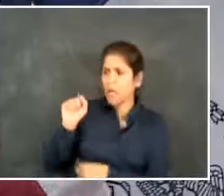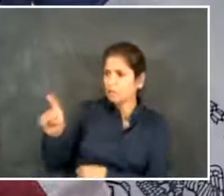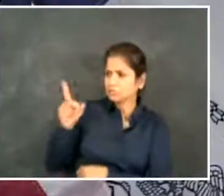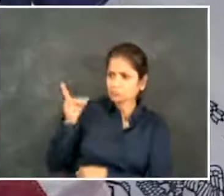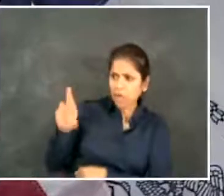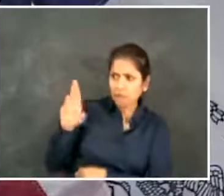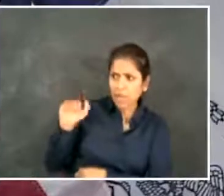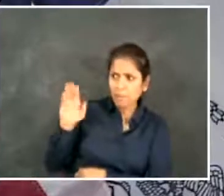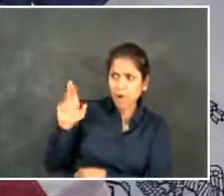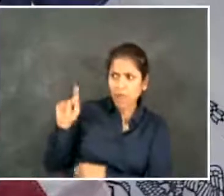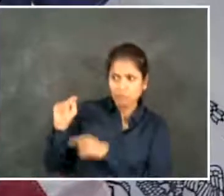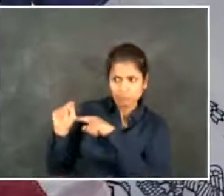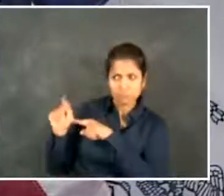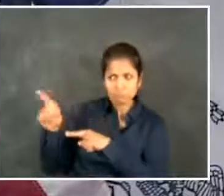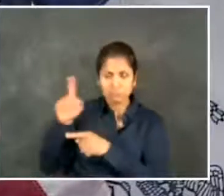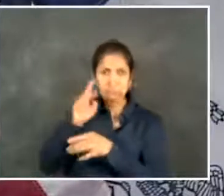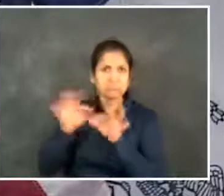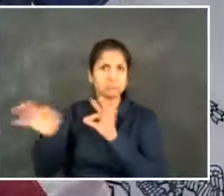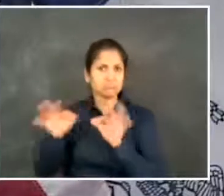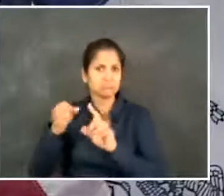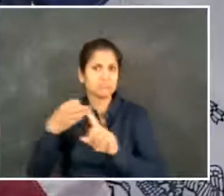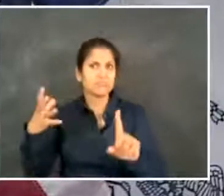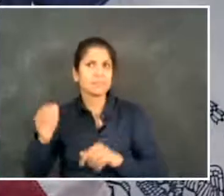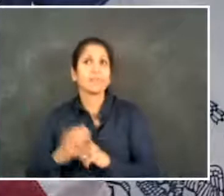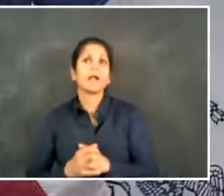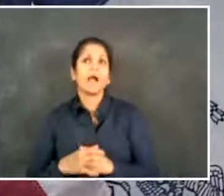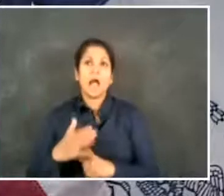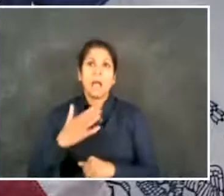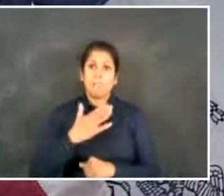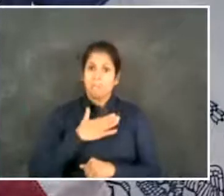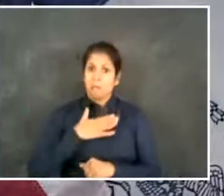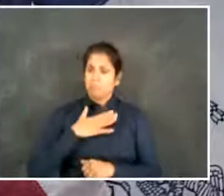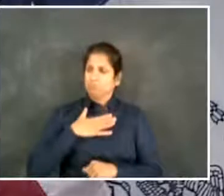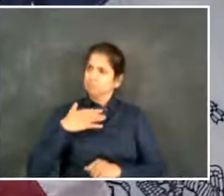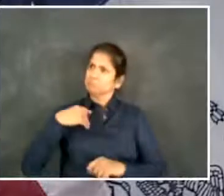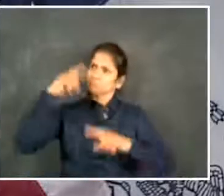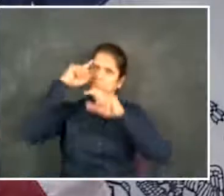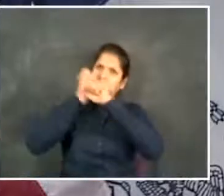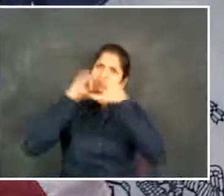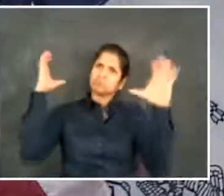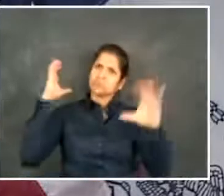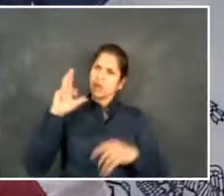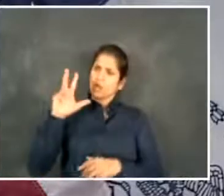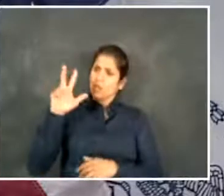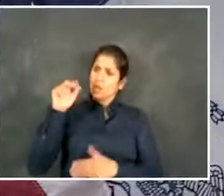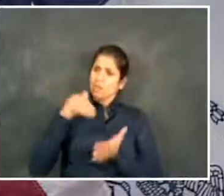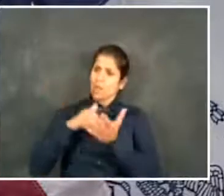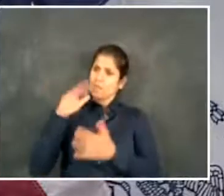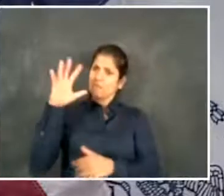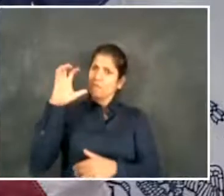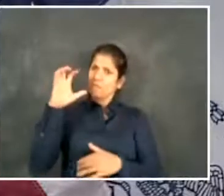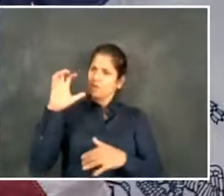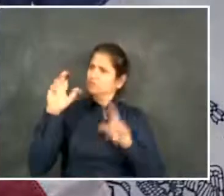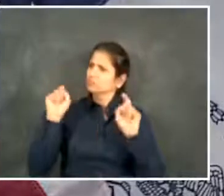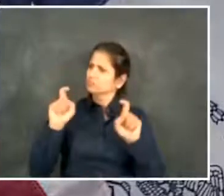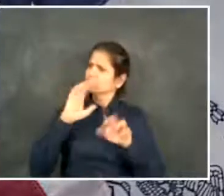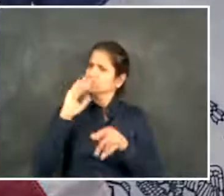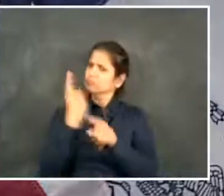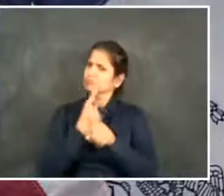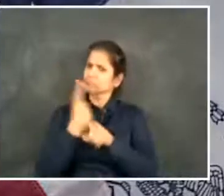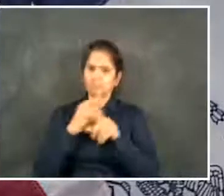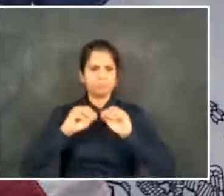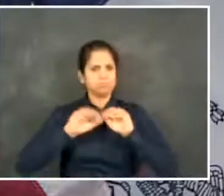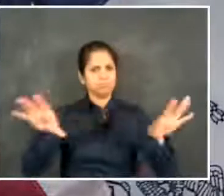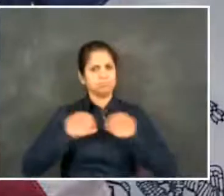those goals. We want to, as you see, more aggressively build out testing all over the city. And this is, again, just